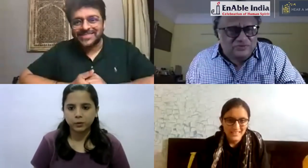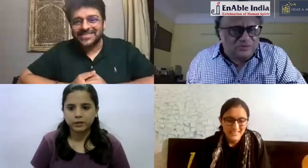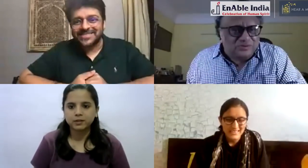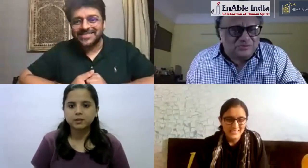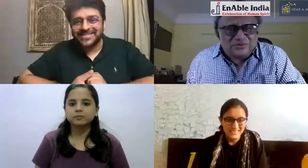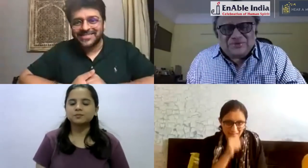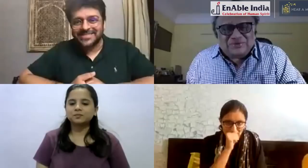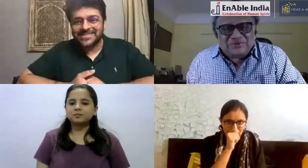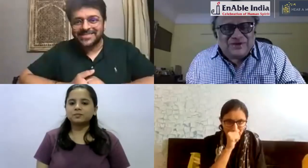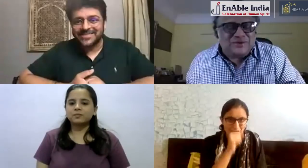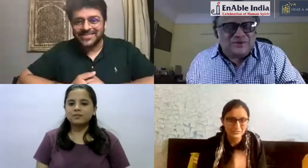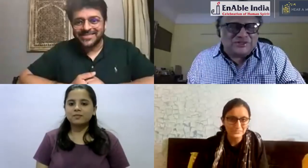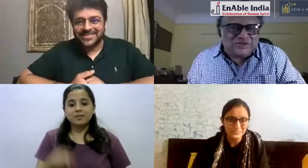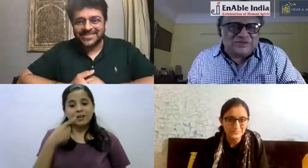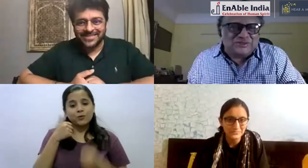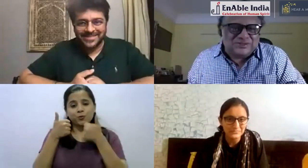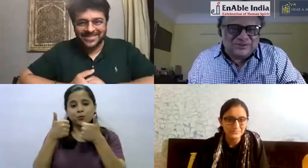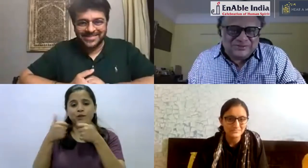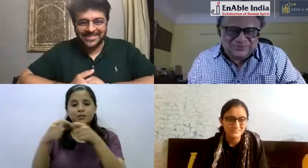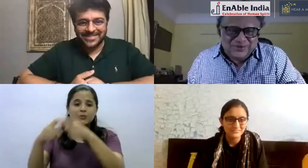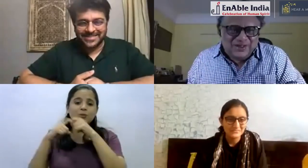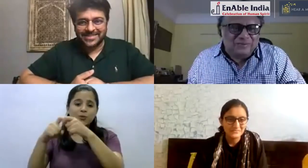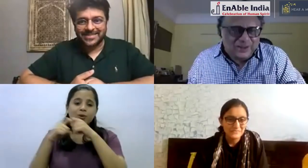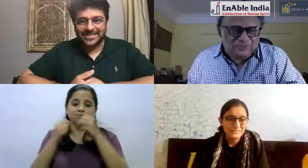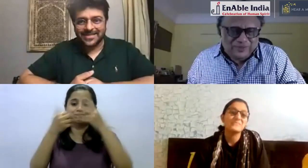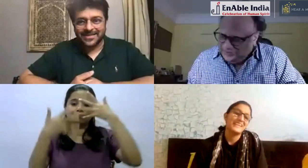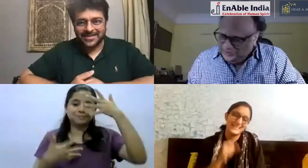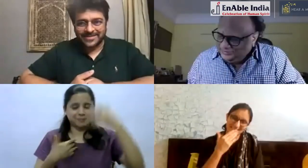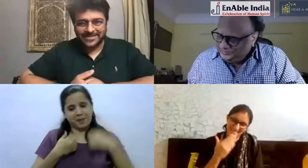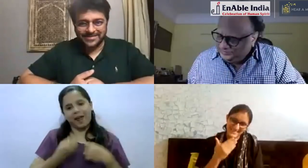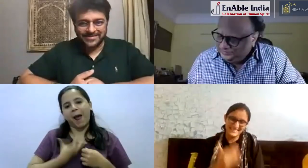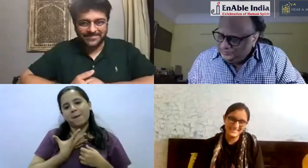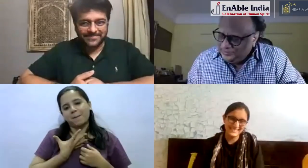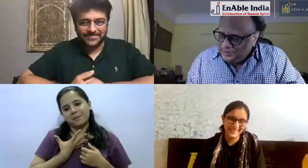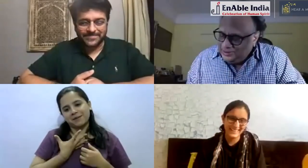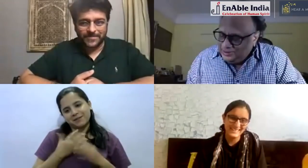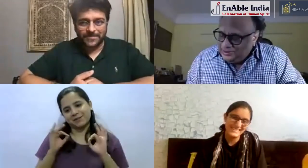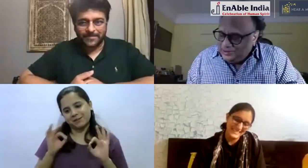all the points. very good questions. I'm happy.